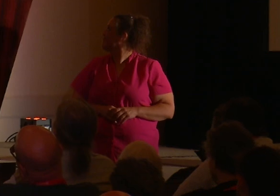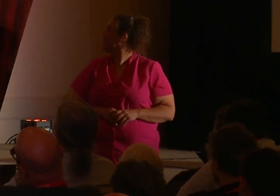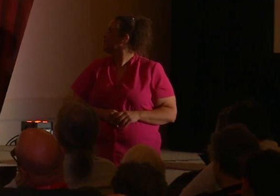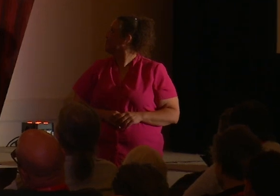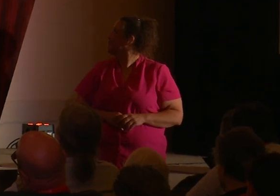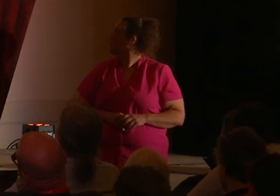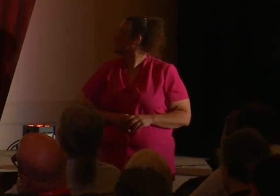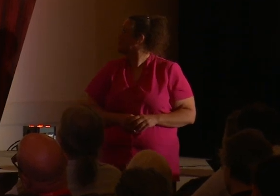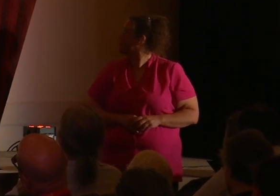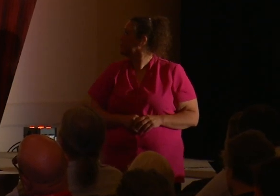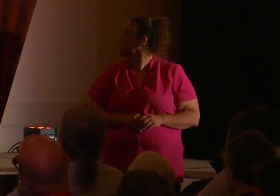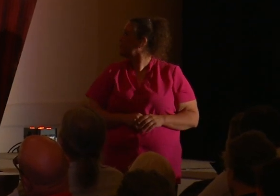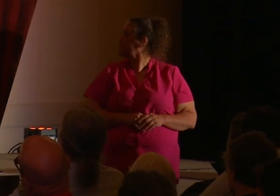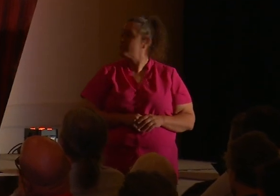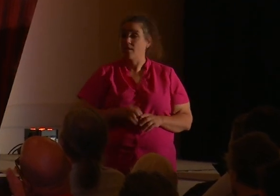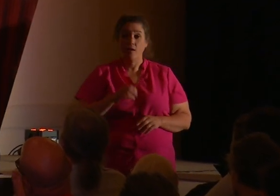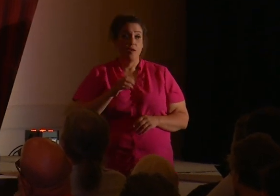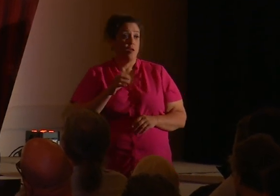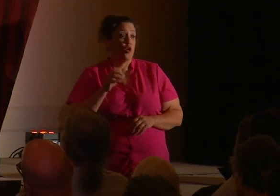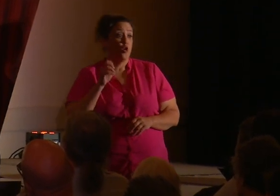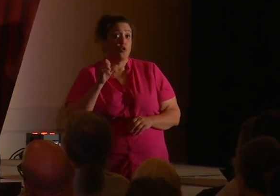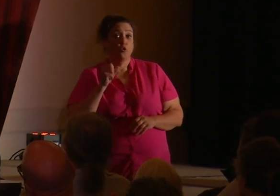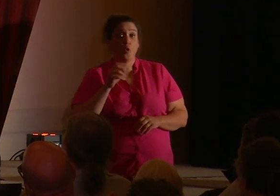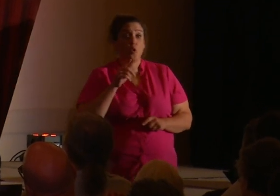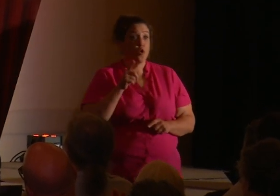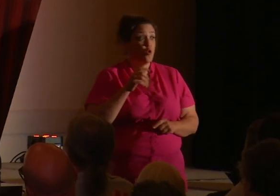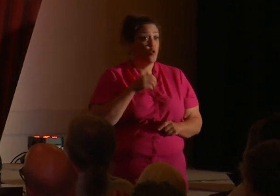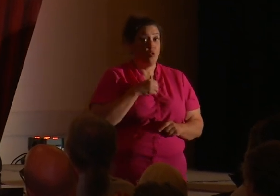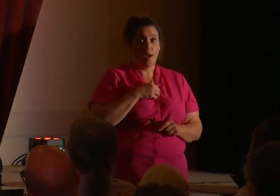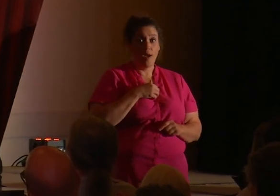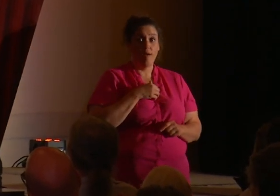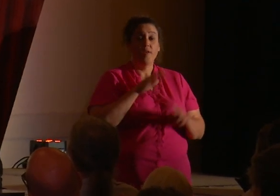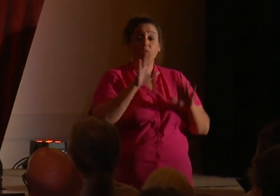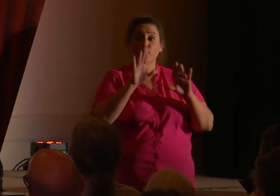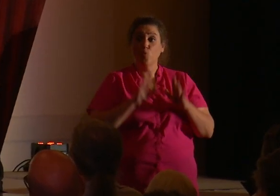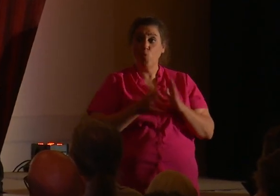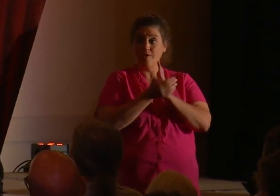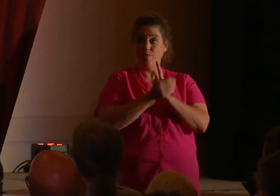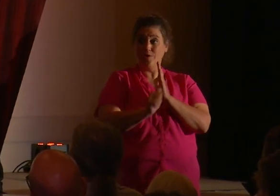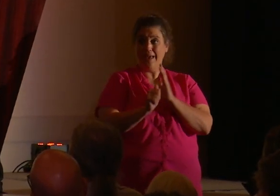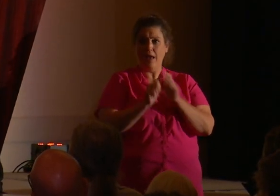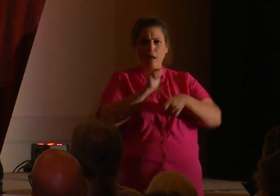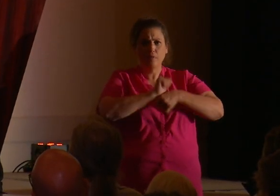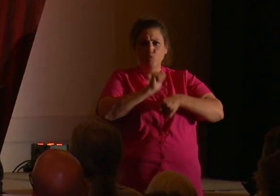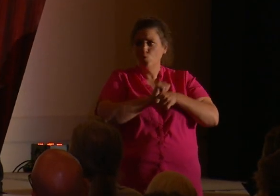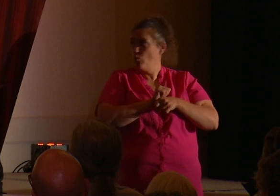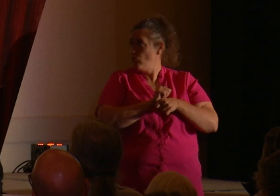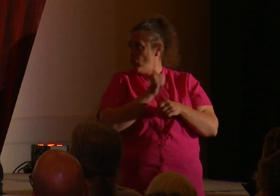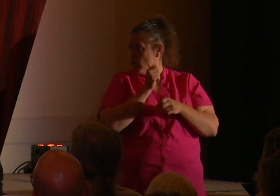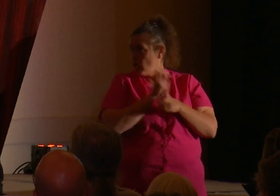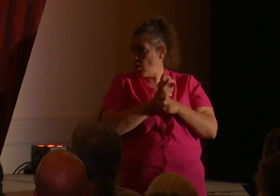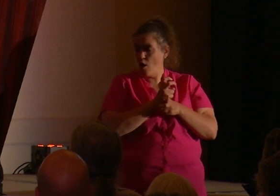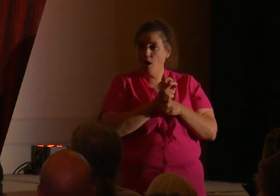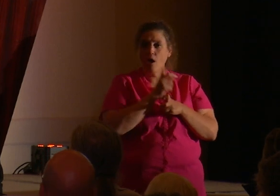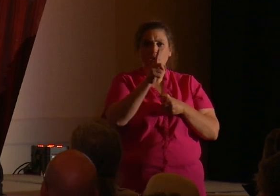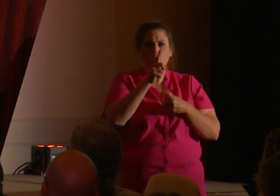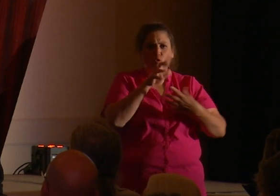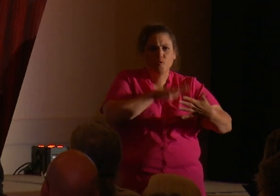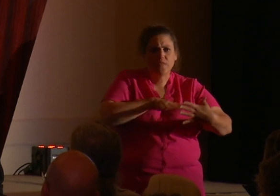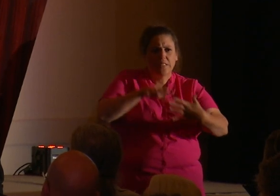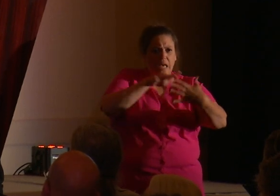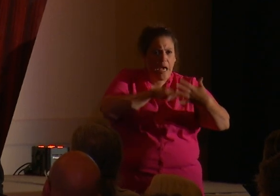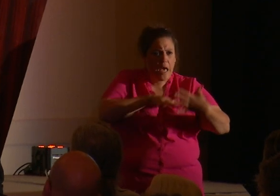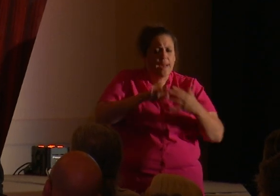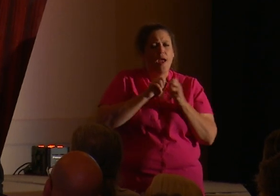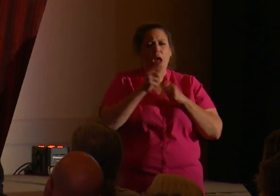So you have a wonderful talent. You've worked at it. You've studied. How do you